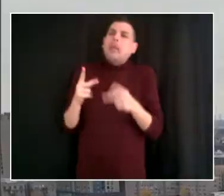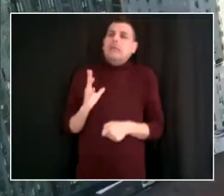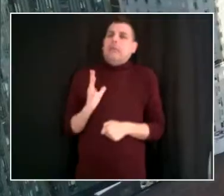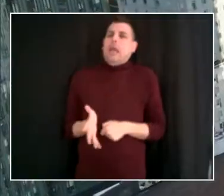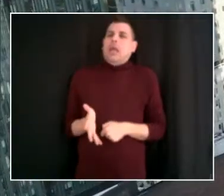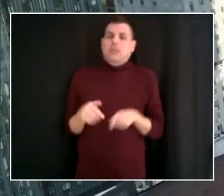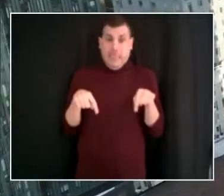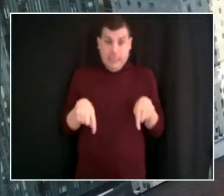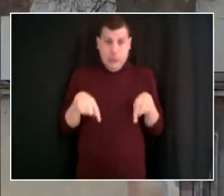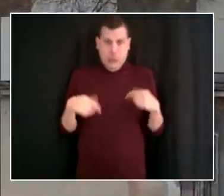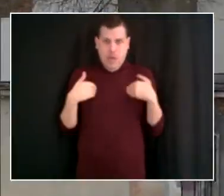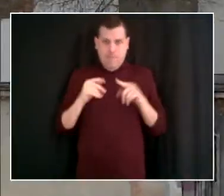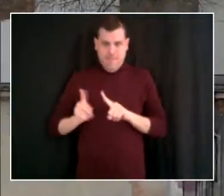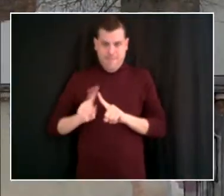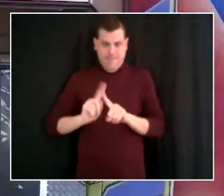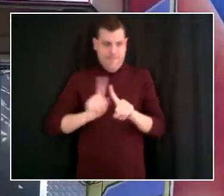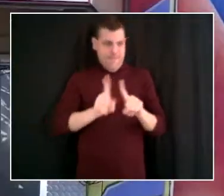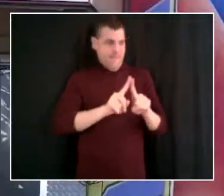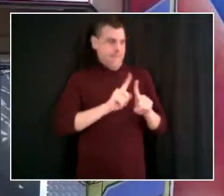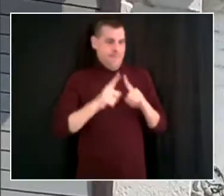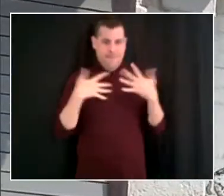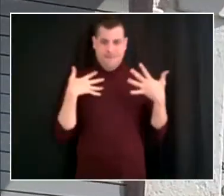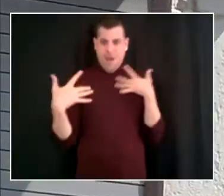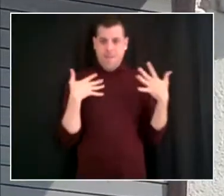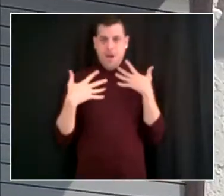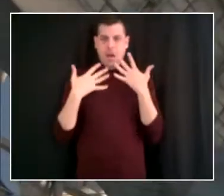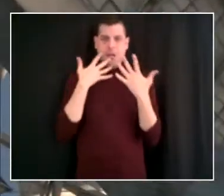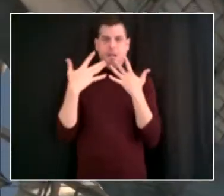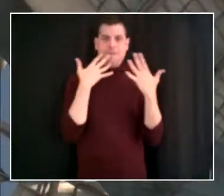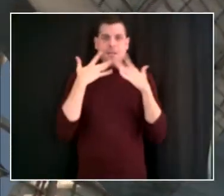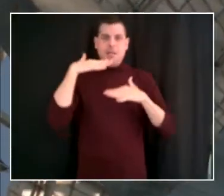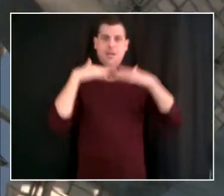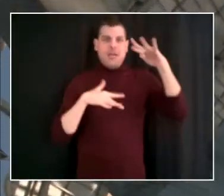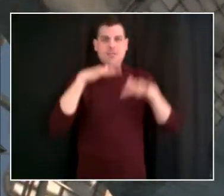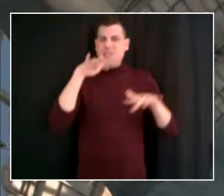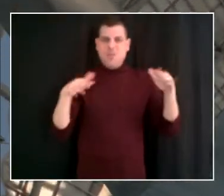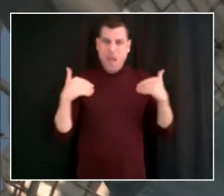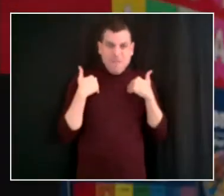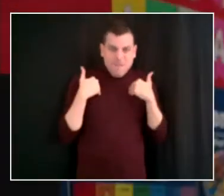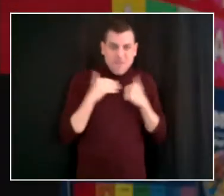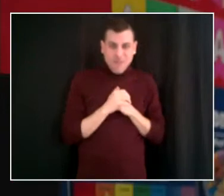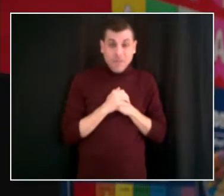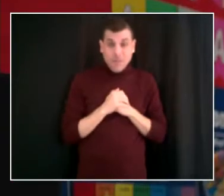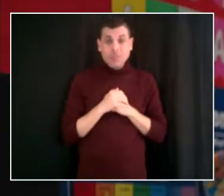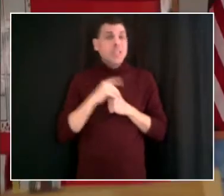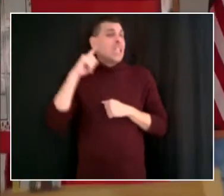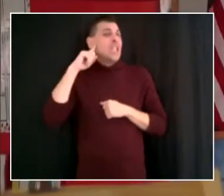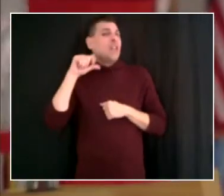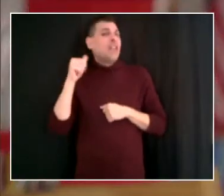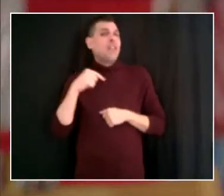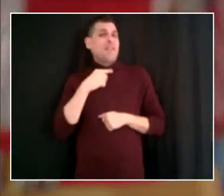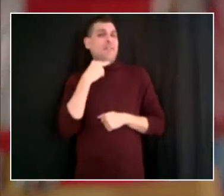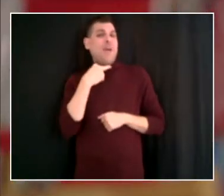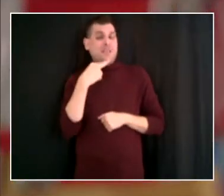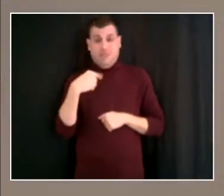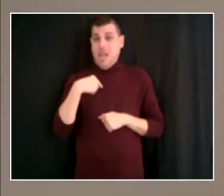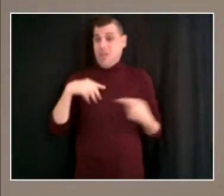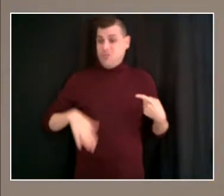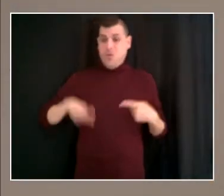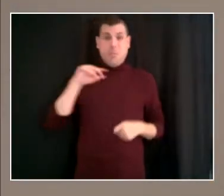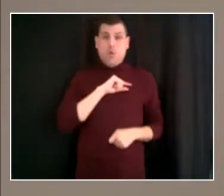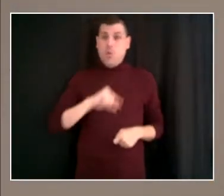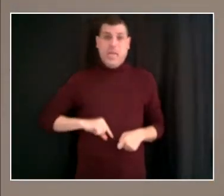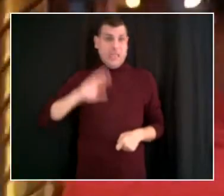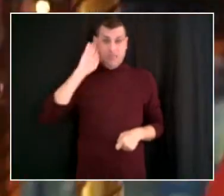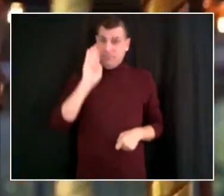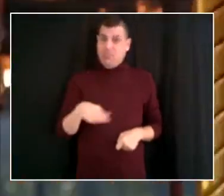just so vibrant, and it's colorful at the same time. I've been living in Queens all my life. Elijah loves it, and I love it here. We are very,